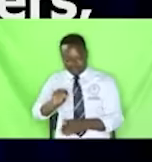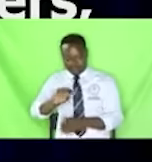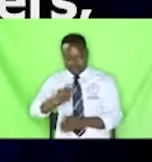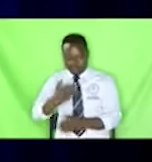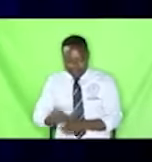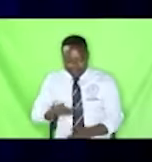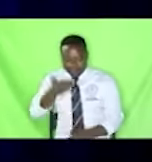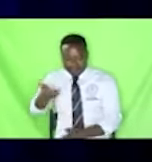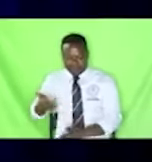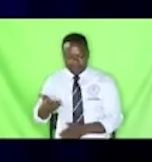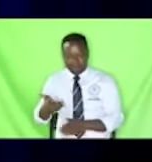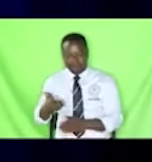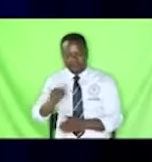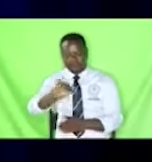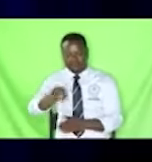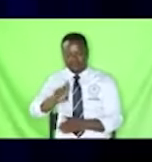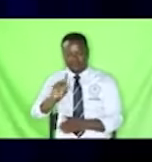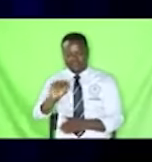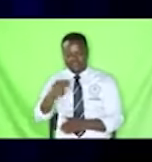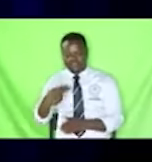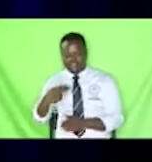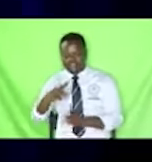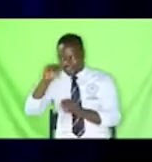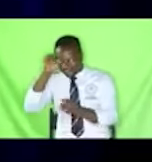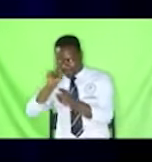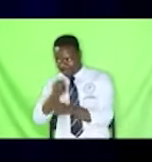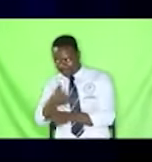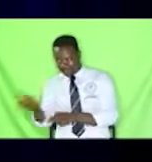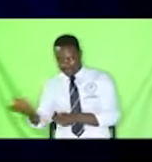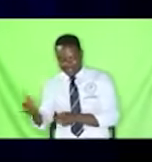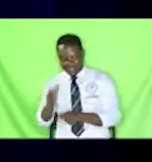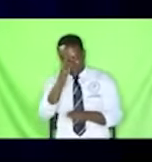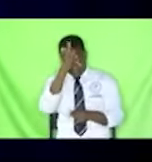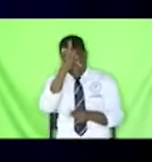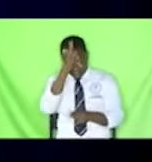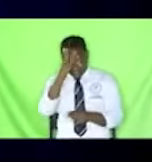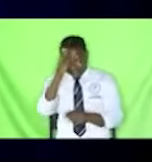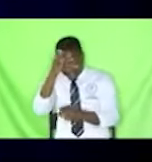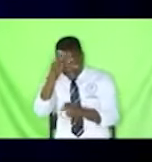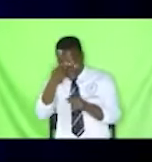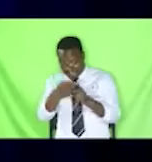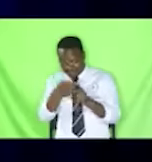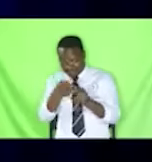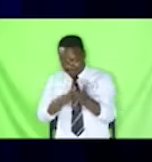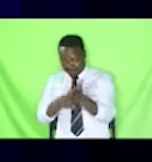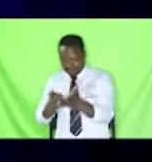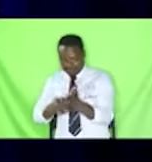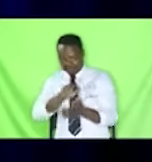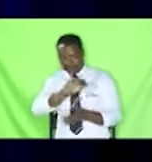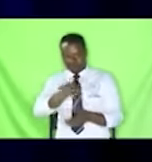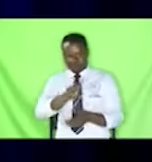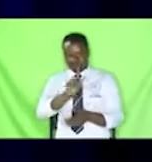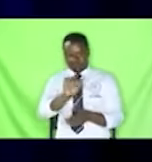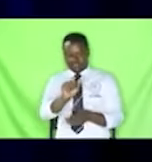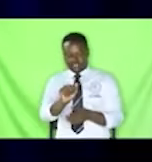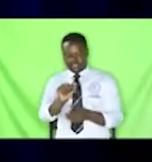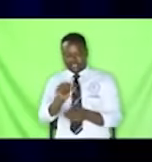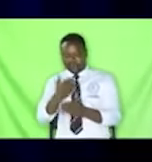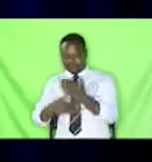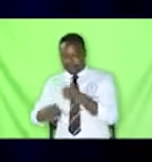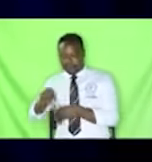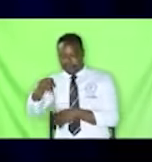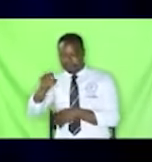brothers. Now take note of the father of the father of Judah, the father of Perez and